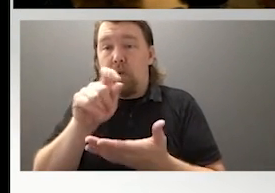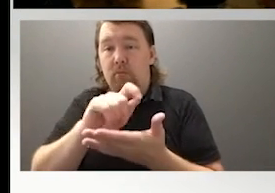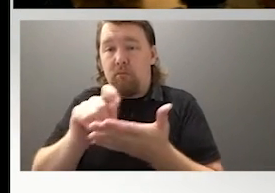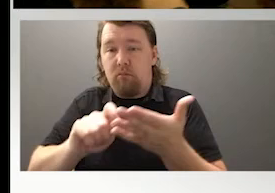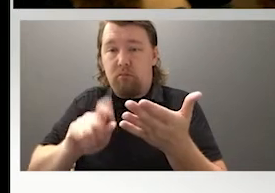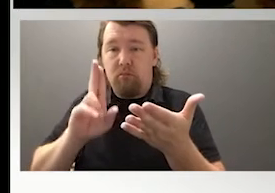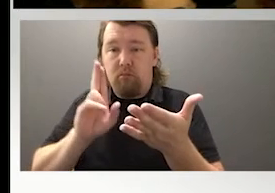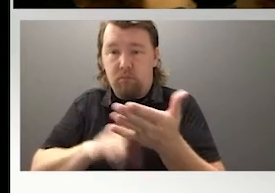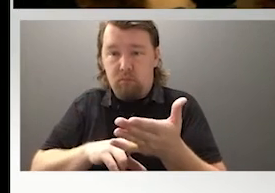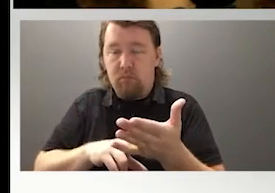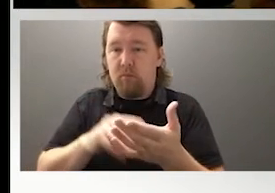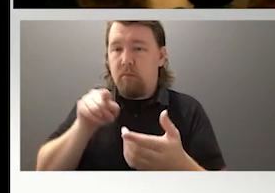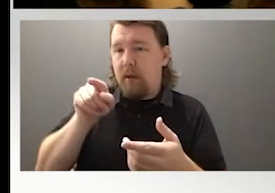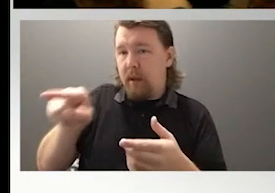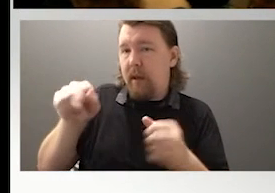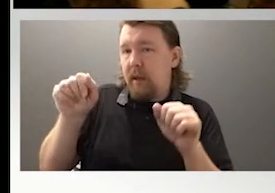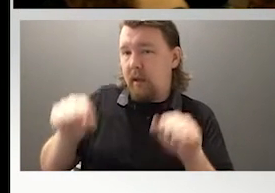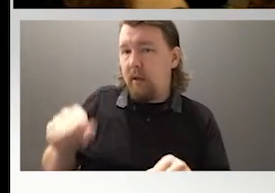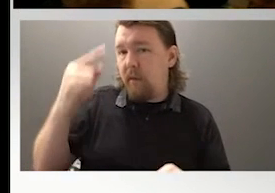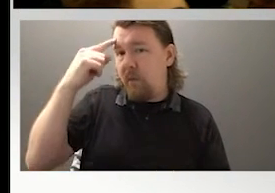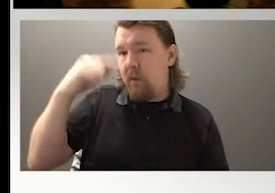writing to do so.